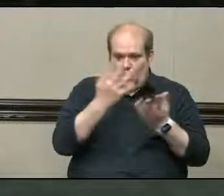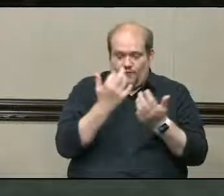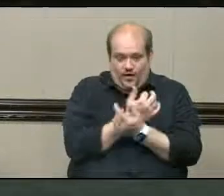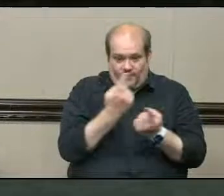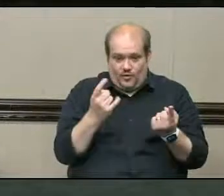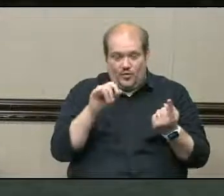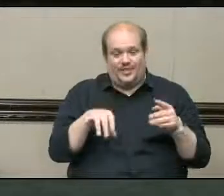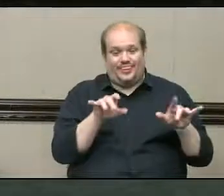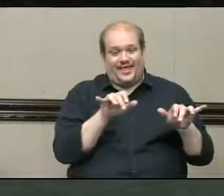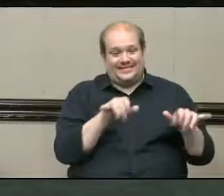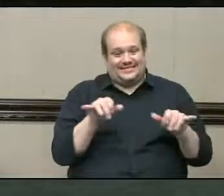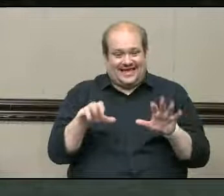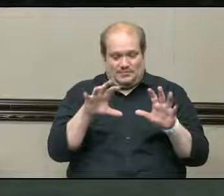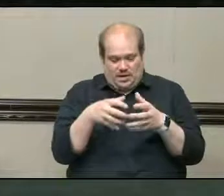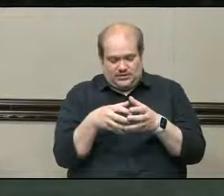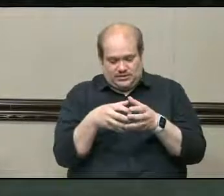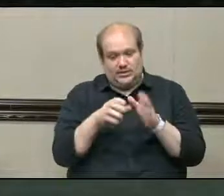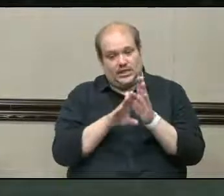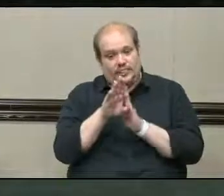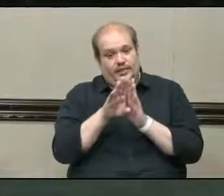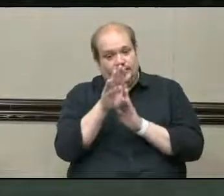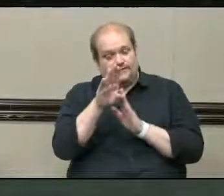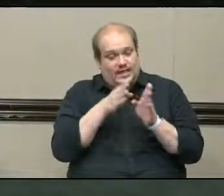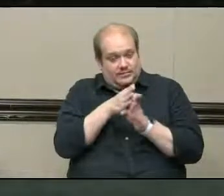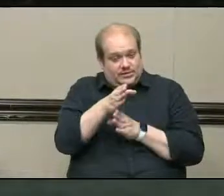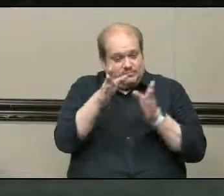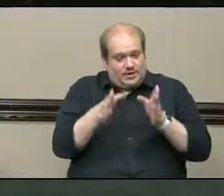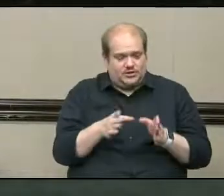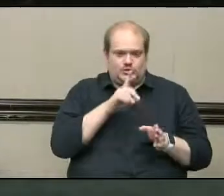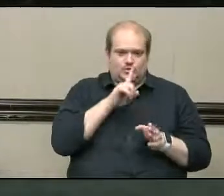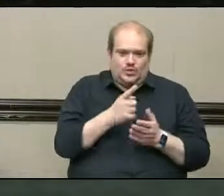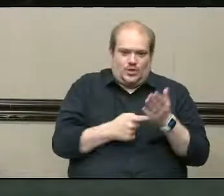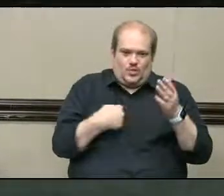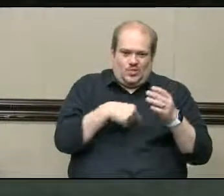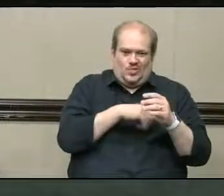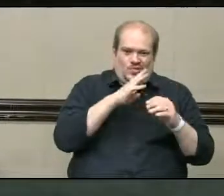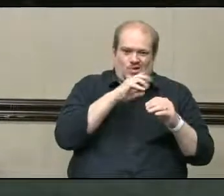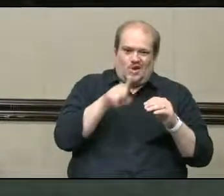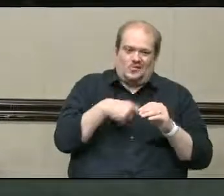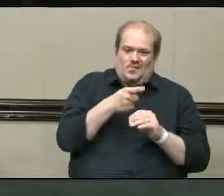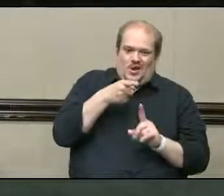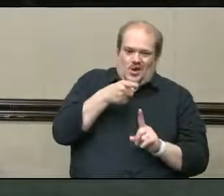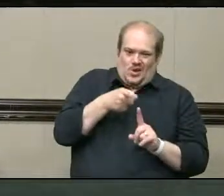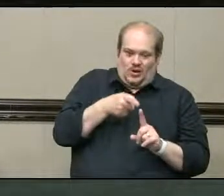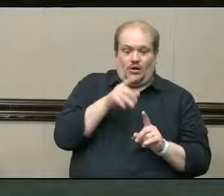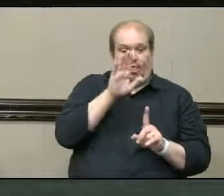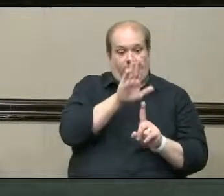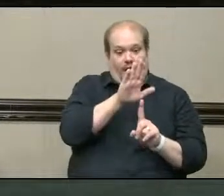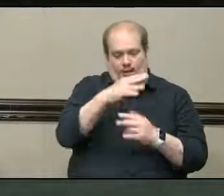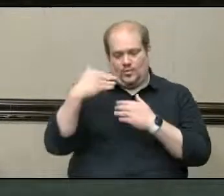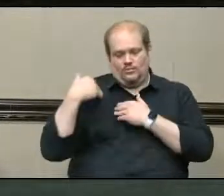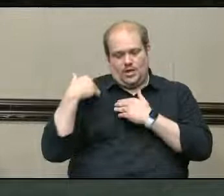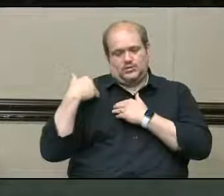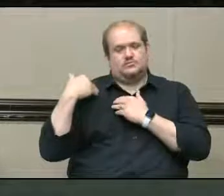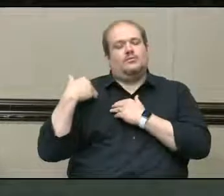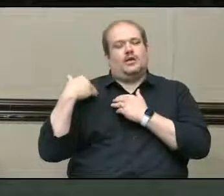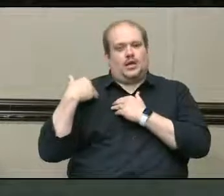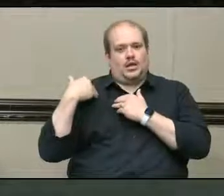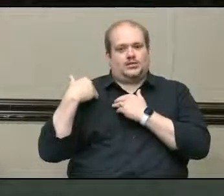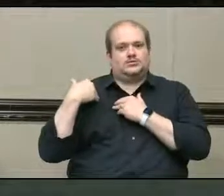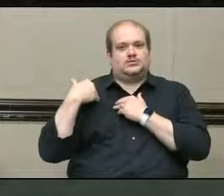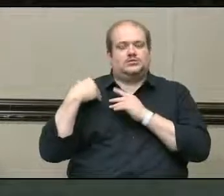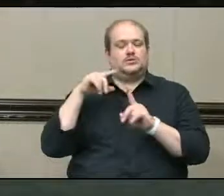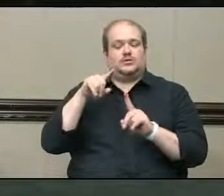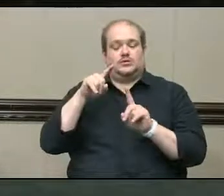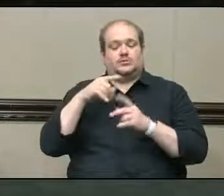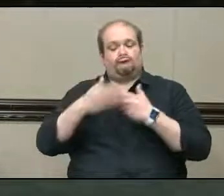everybody. And that same entity, the development specialist, is really what we're talking about. It is going to be their responsibility